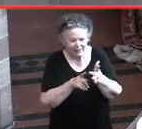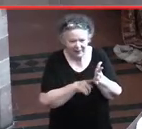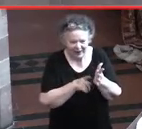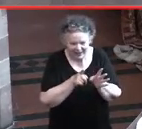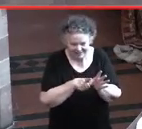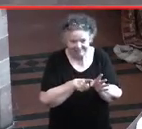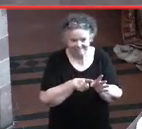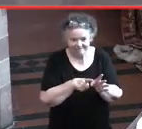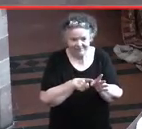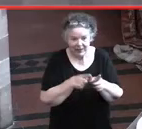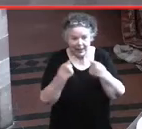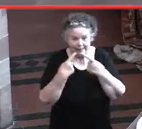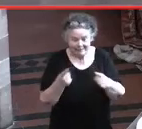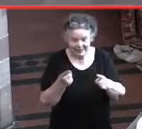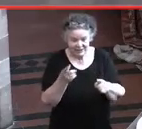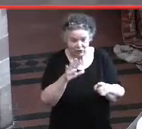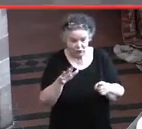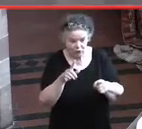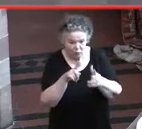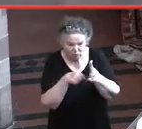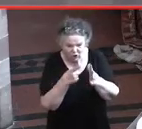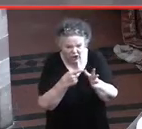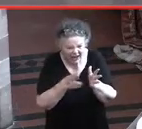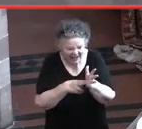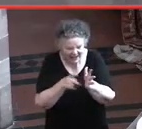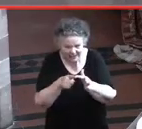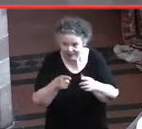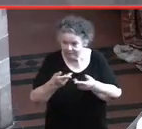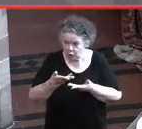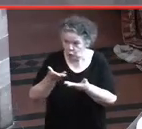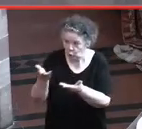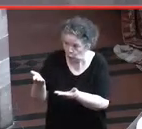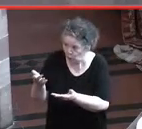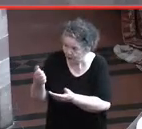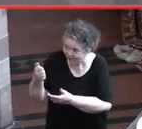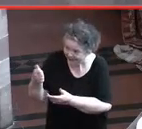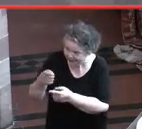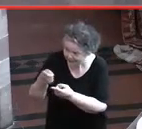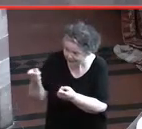a message from Jane for you.